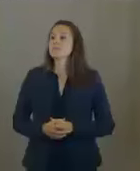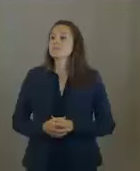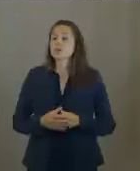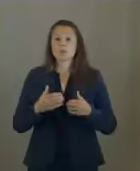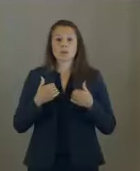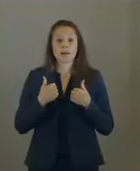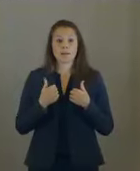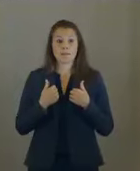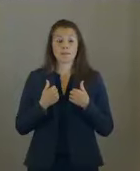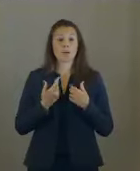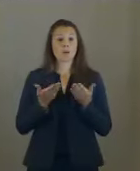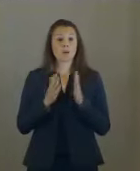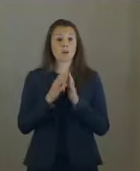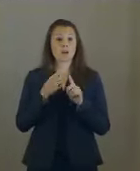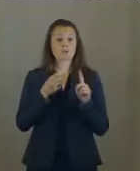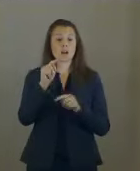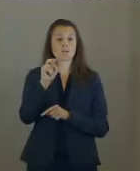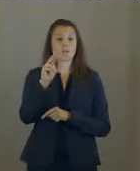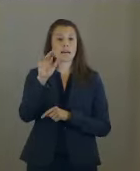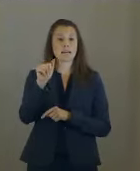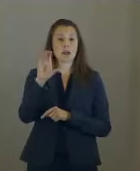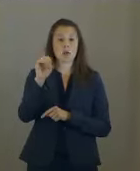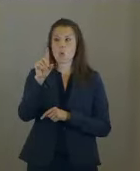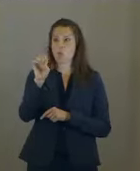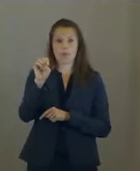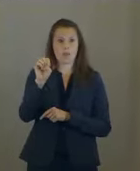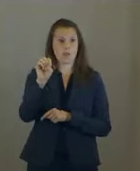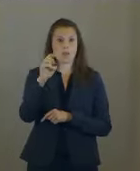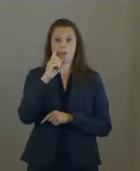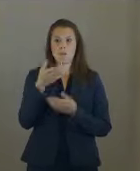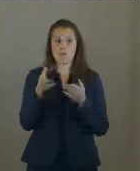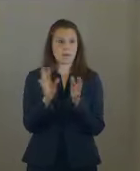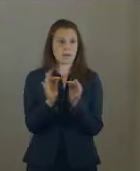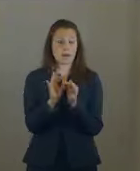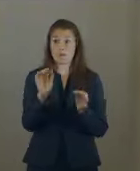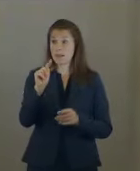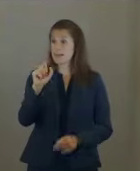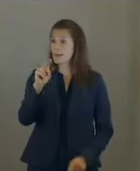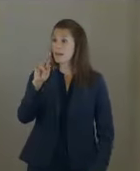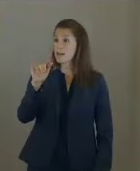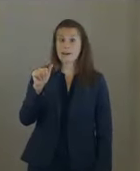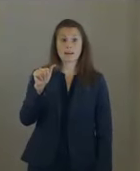We have a request from Tanya Cole for public comment. Tanya.